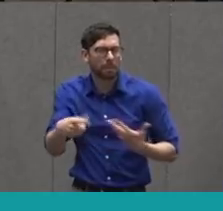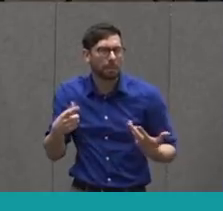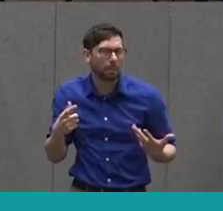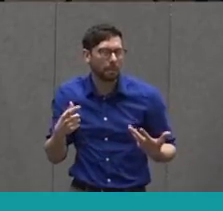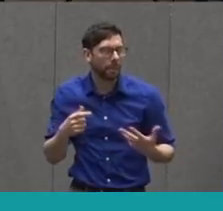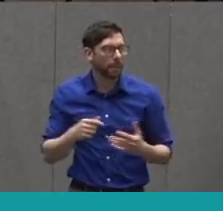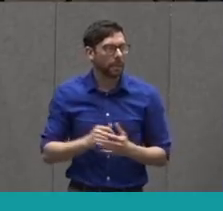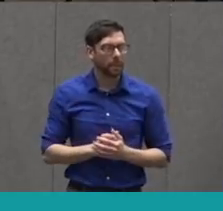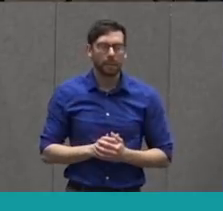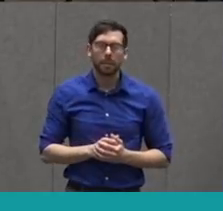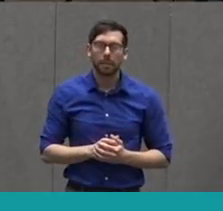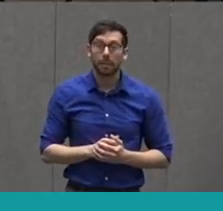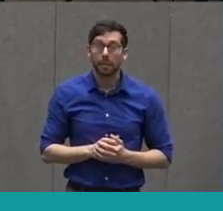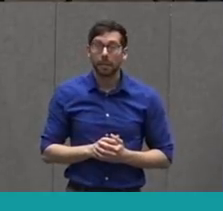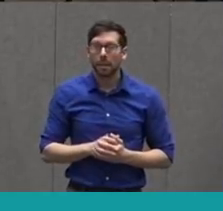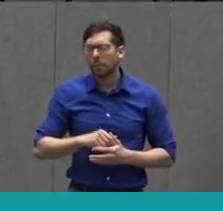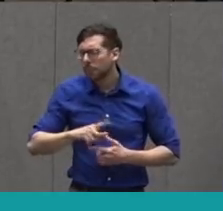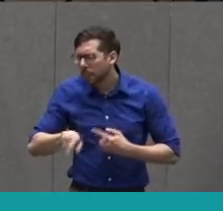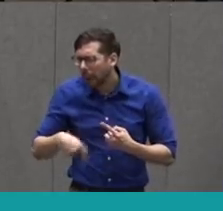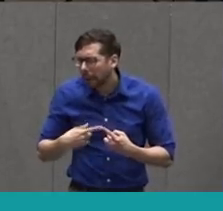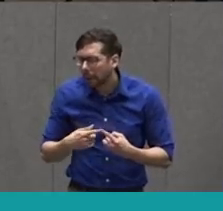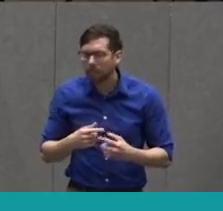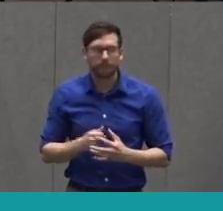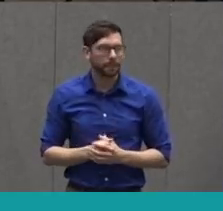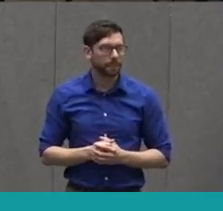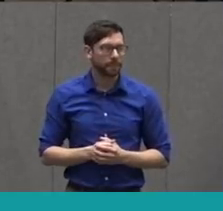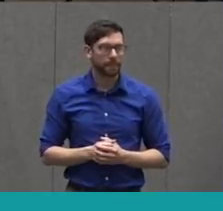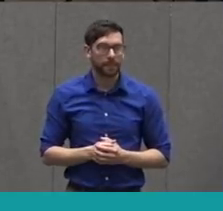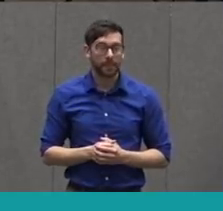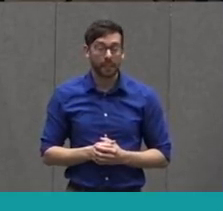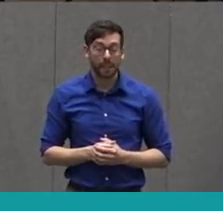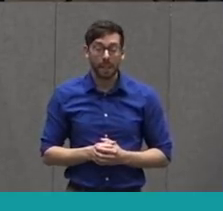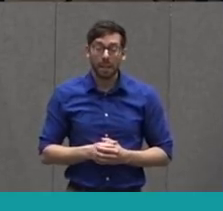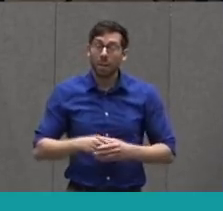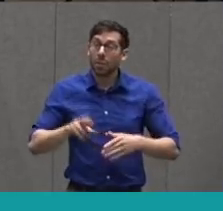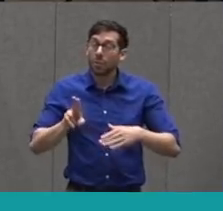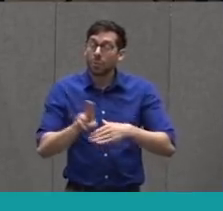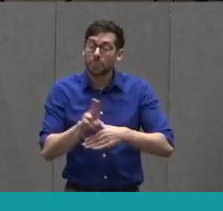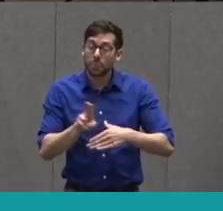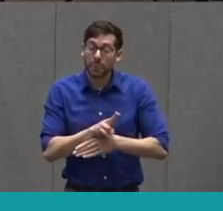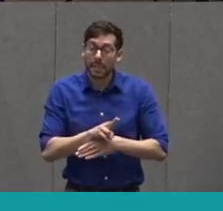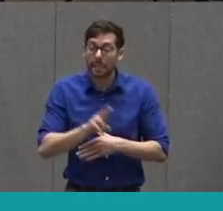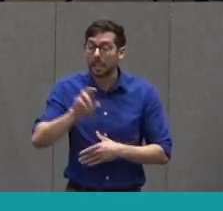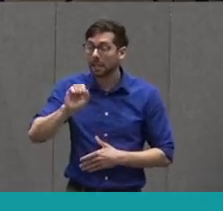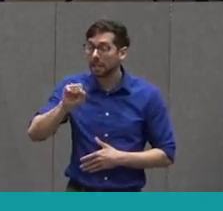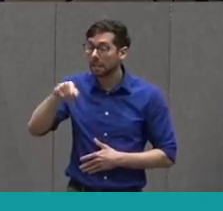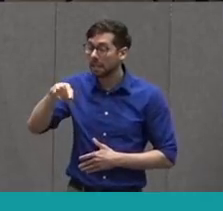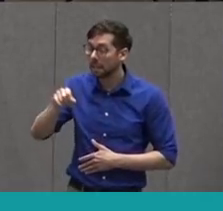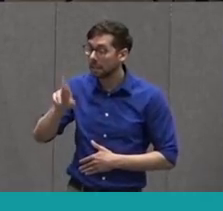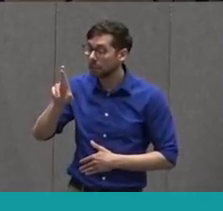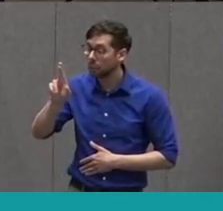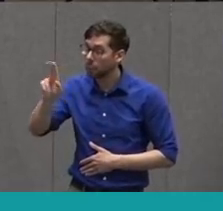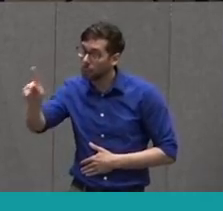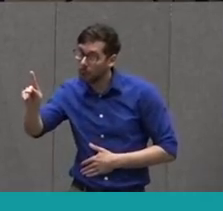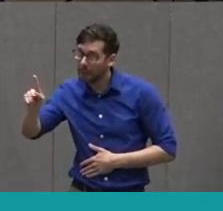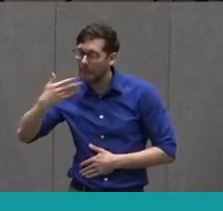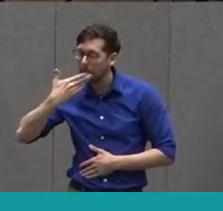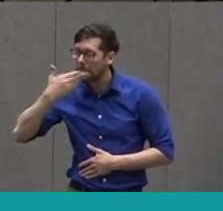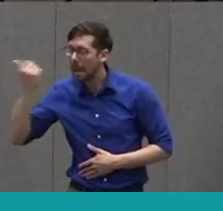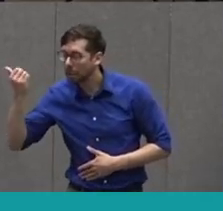When? When is it better to use a spork than to use three different utensils?